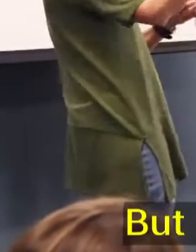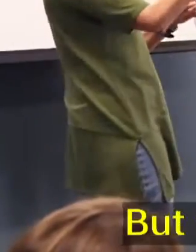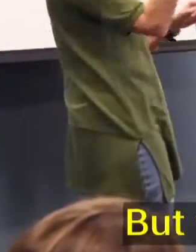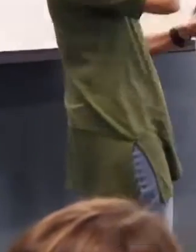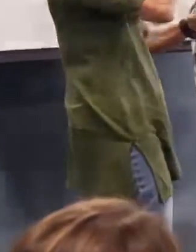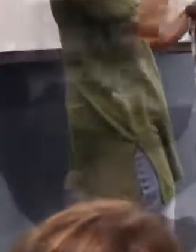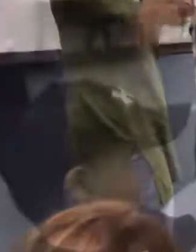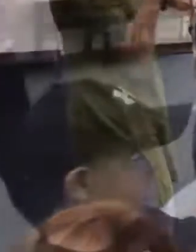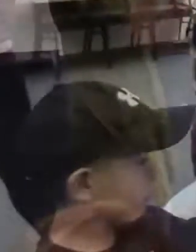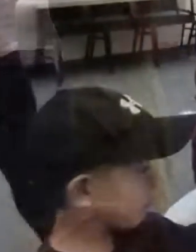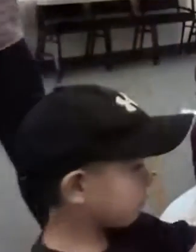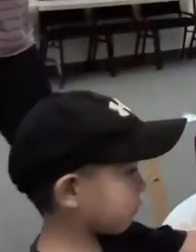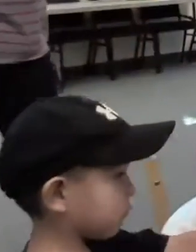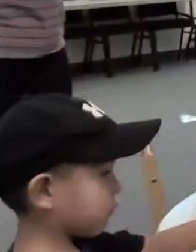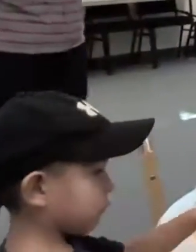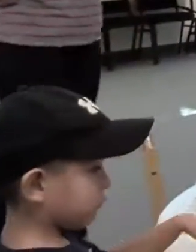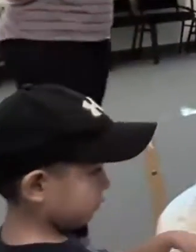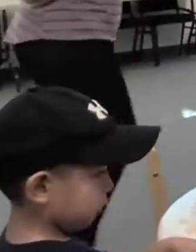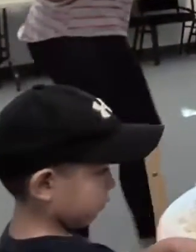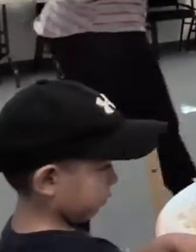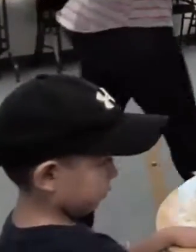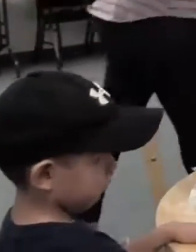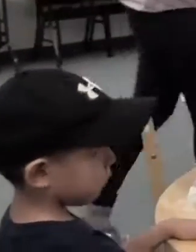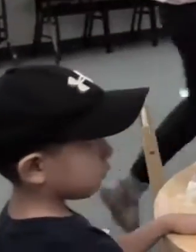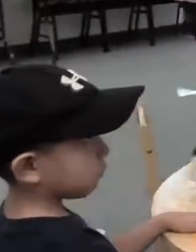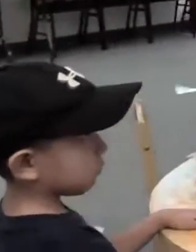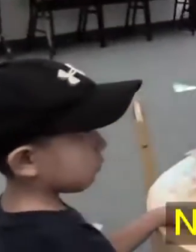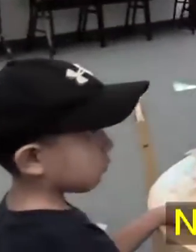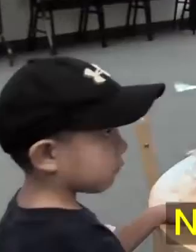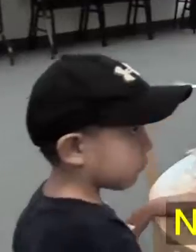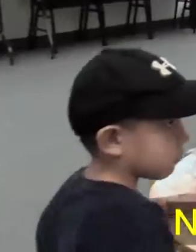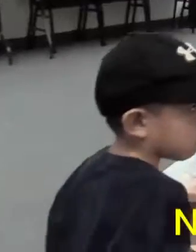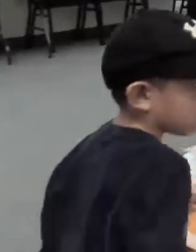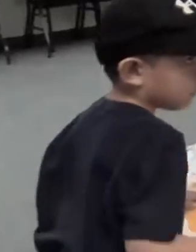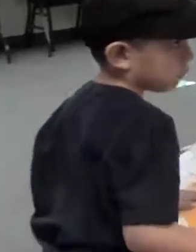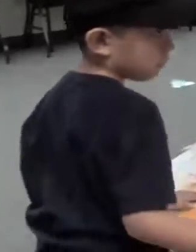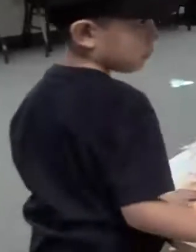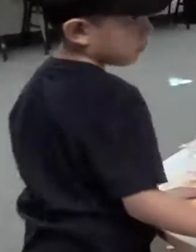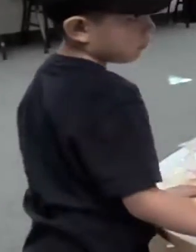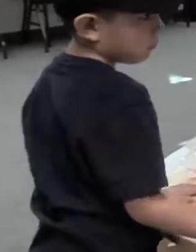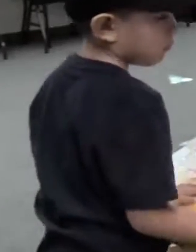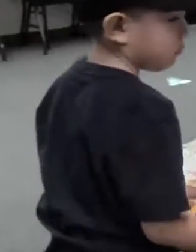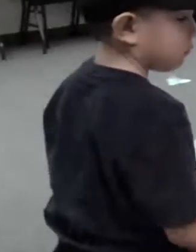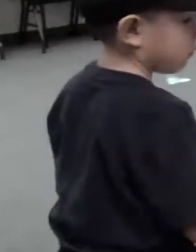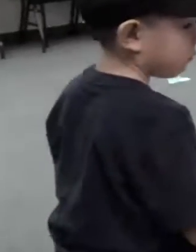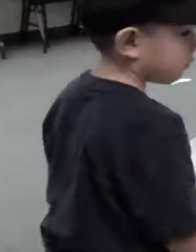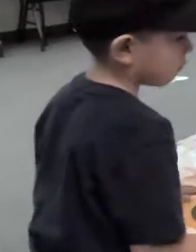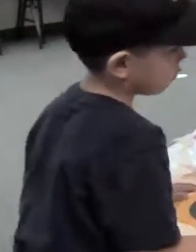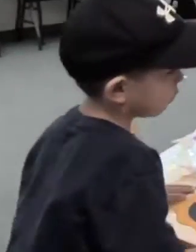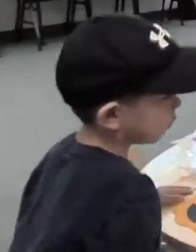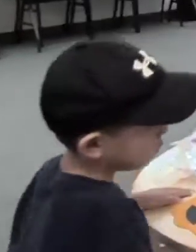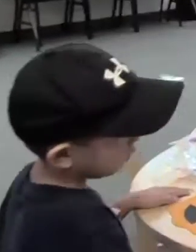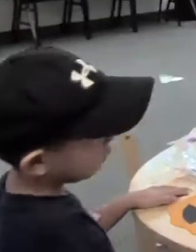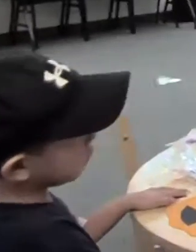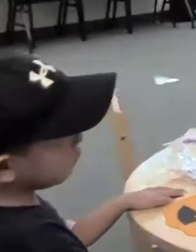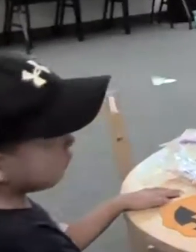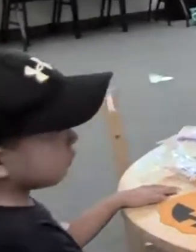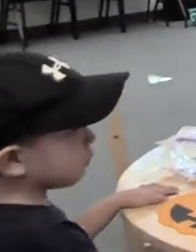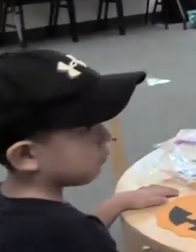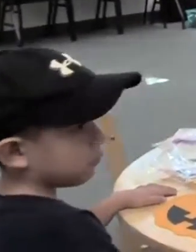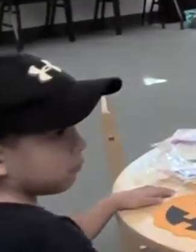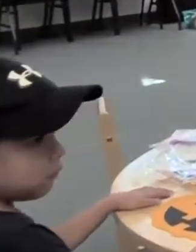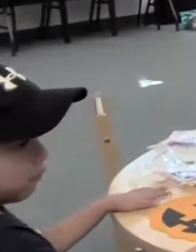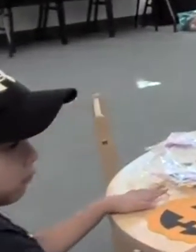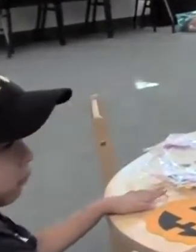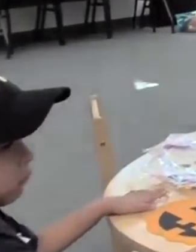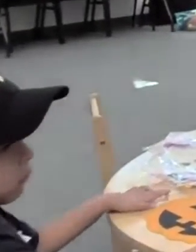classroom. Sitting at a table covered with Halloween-themed artwork, 3 children work on their pictures while a woman communicates